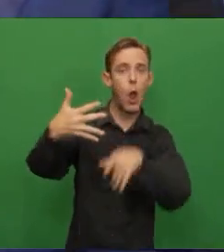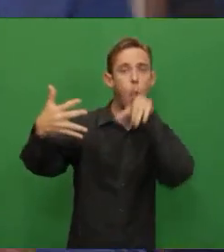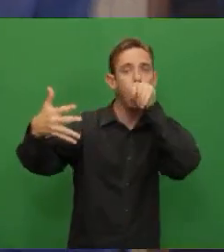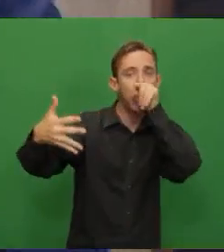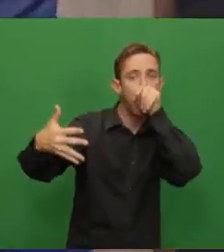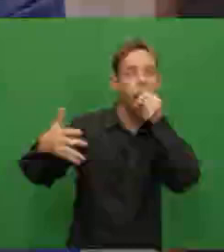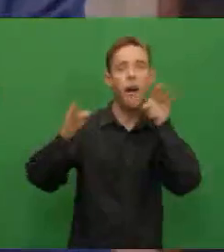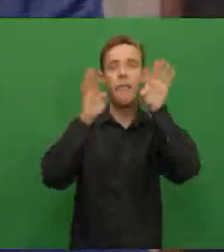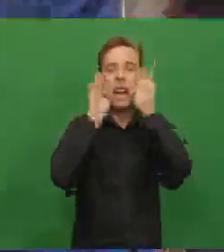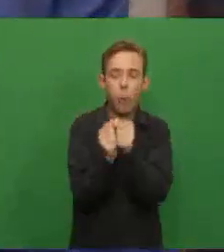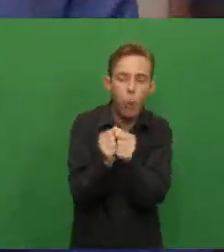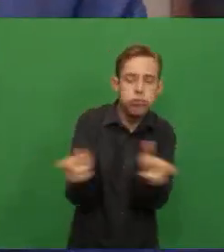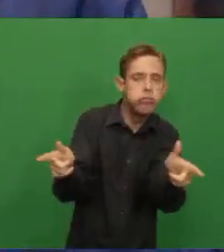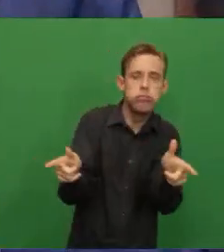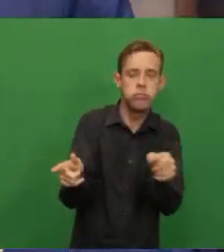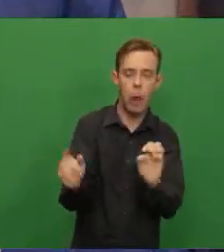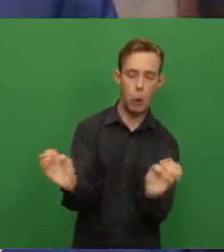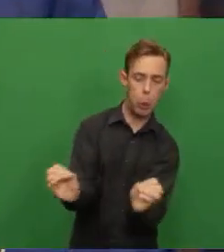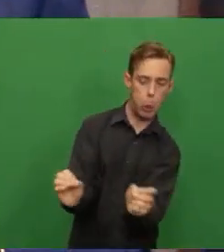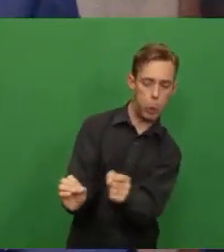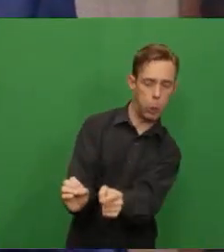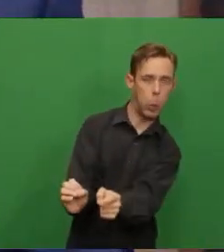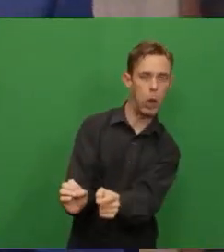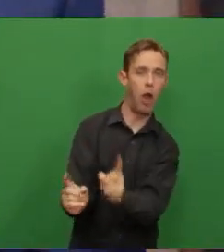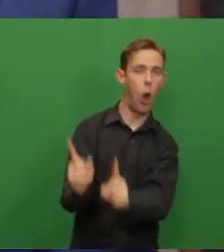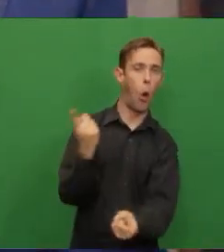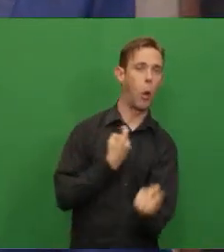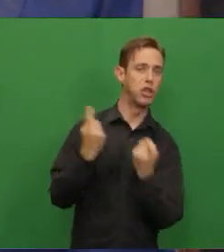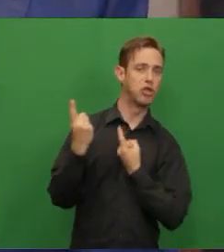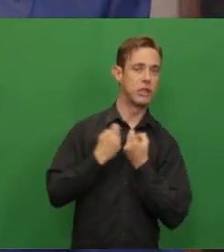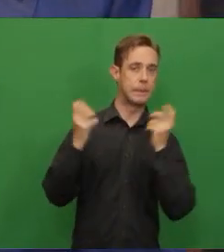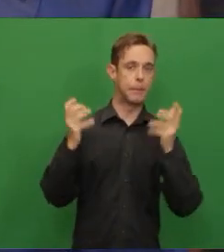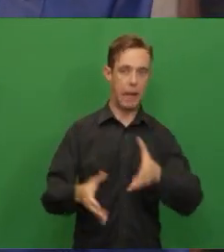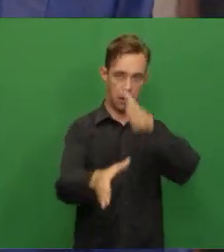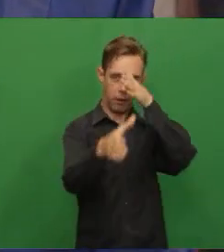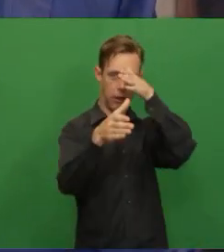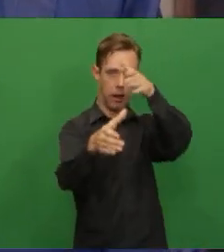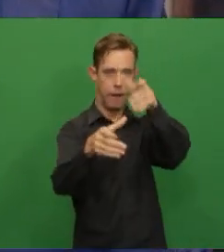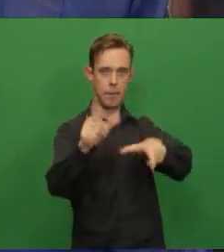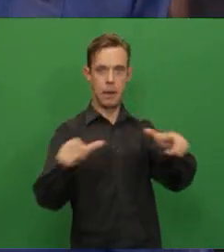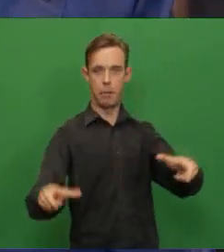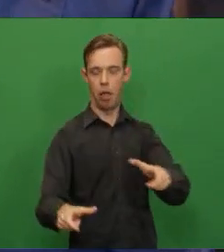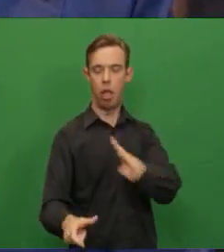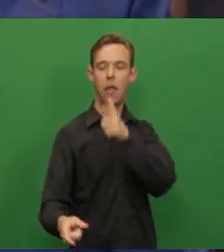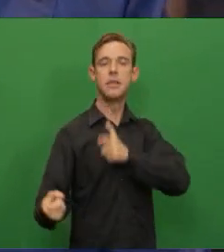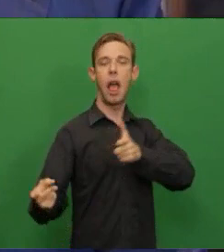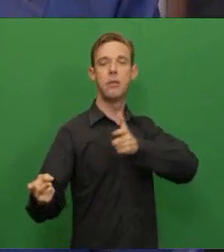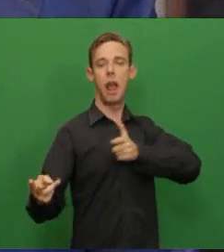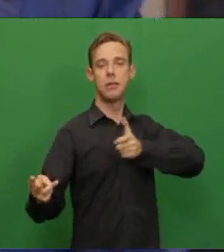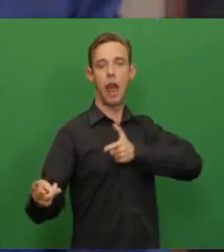deal with the media, and then we will come to the analysts just now.